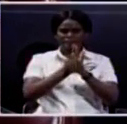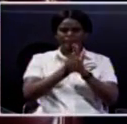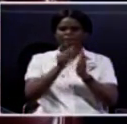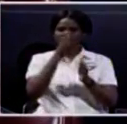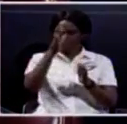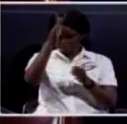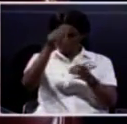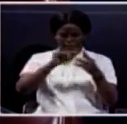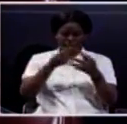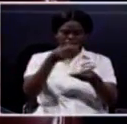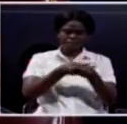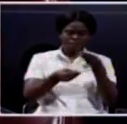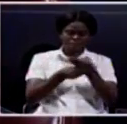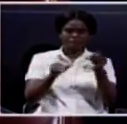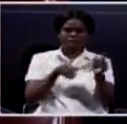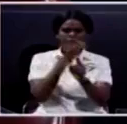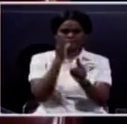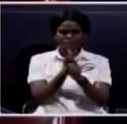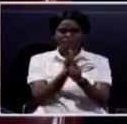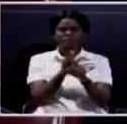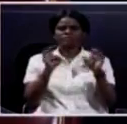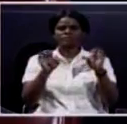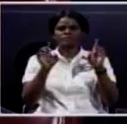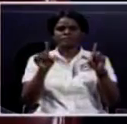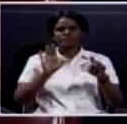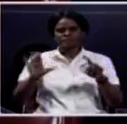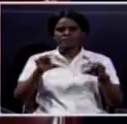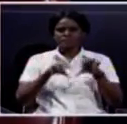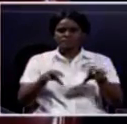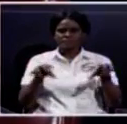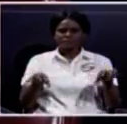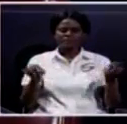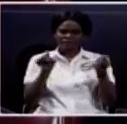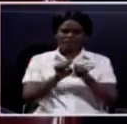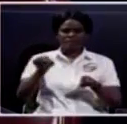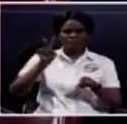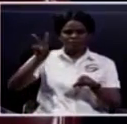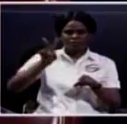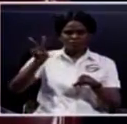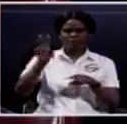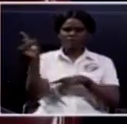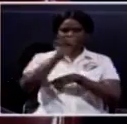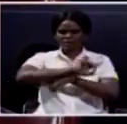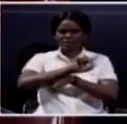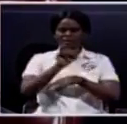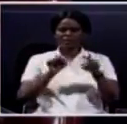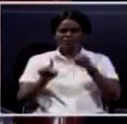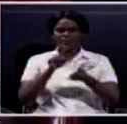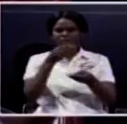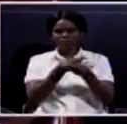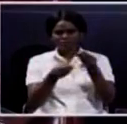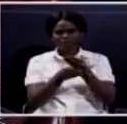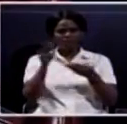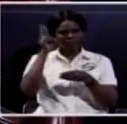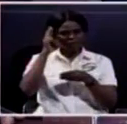started contributing towards the education of their people. Even in UNIP days, people are contributing in kind. You remember the